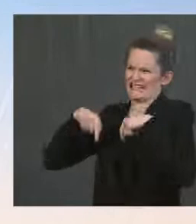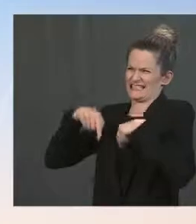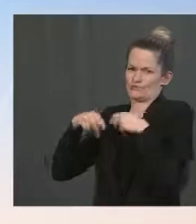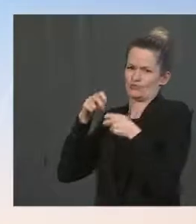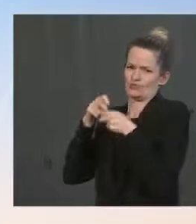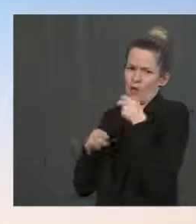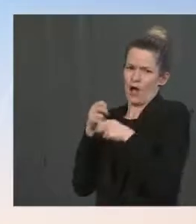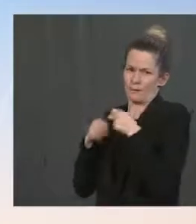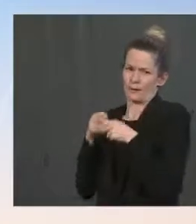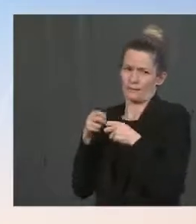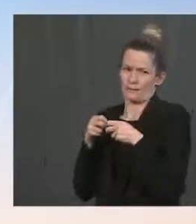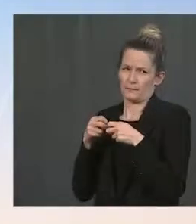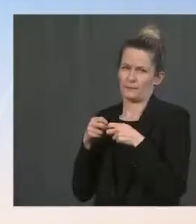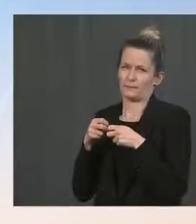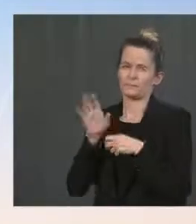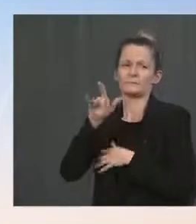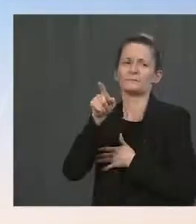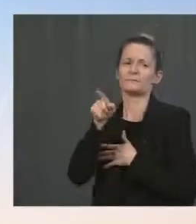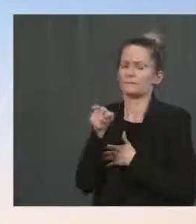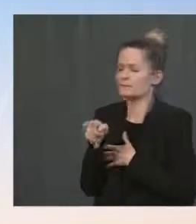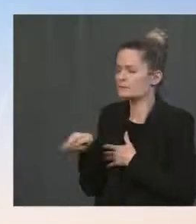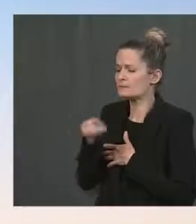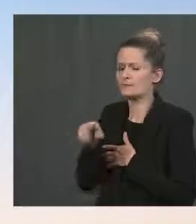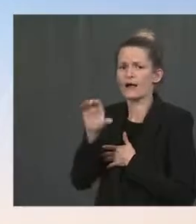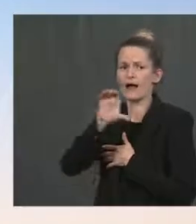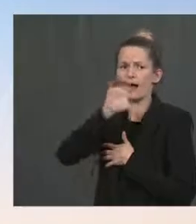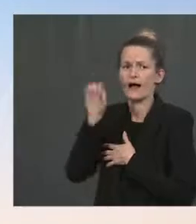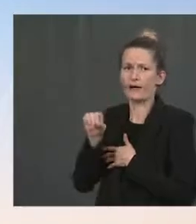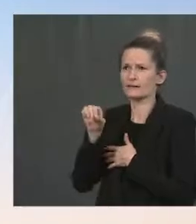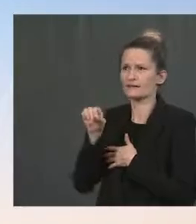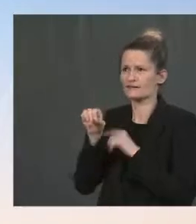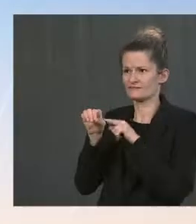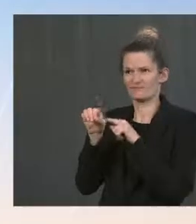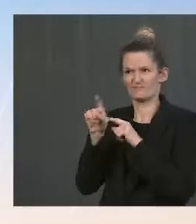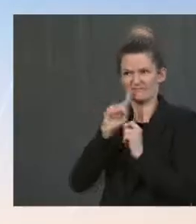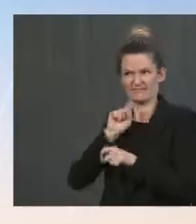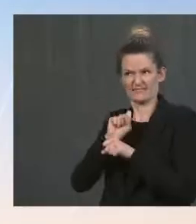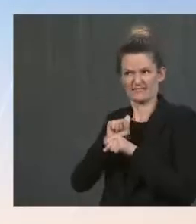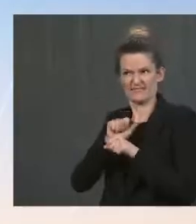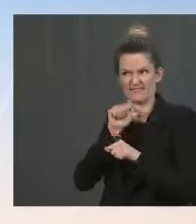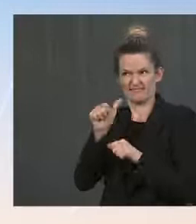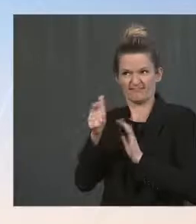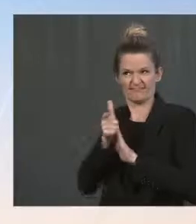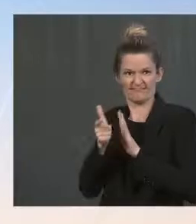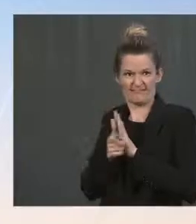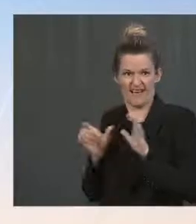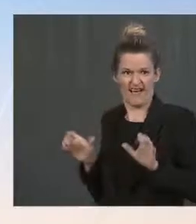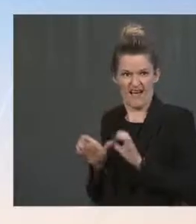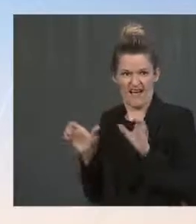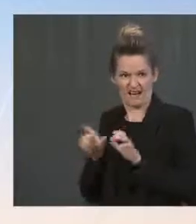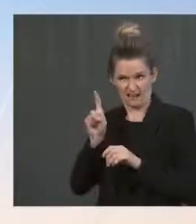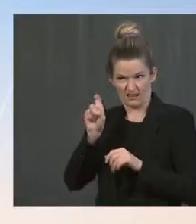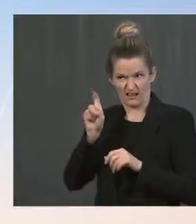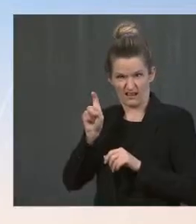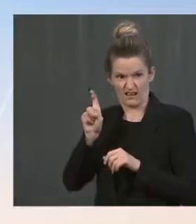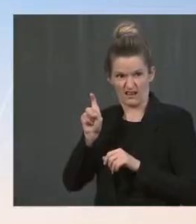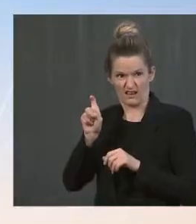Regardless of the enforcement and what DOJ is going to do about it, I'm just asking you, is it like 10%, 50%? How much of this